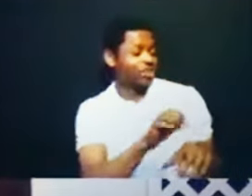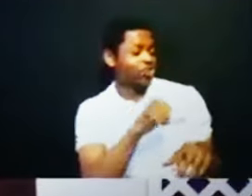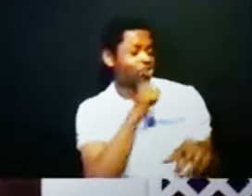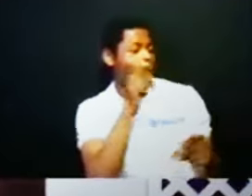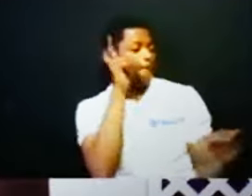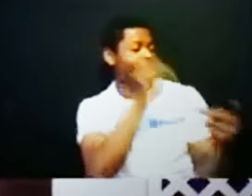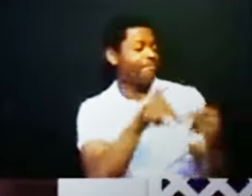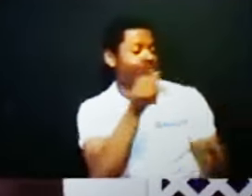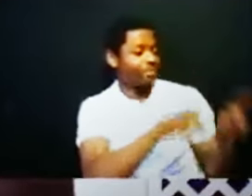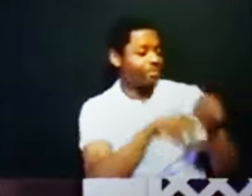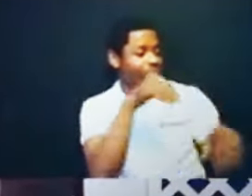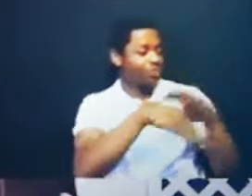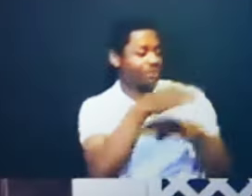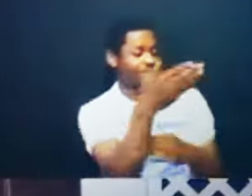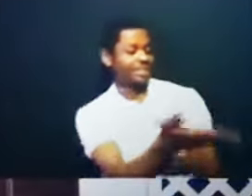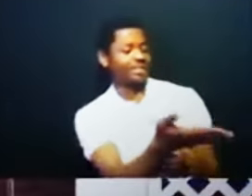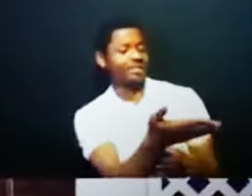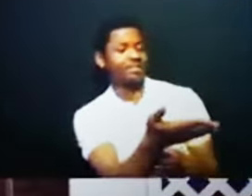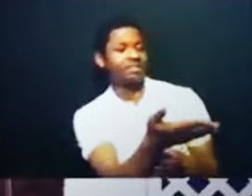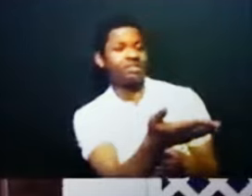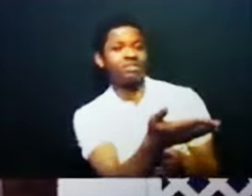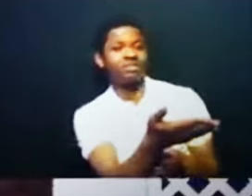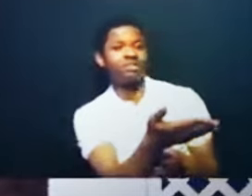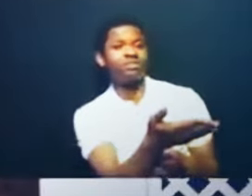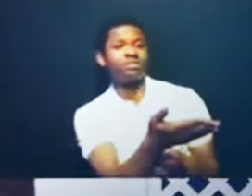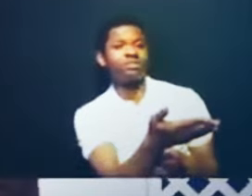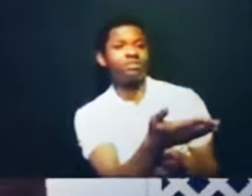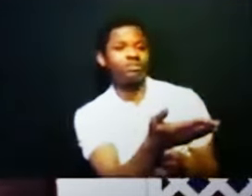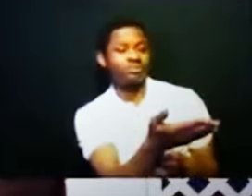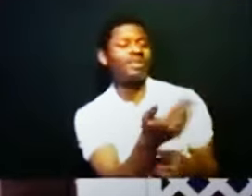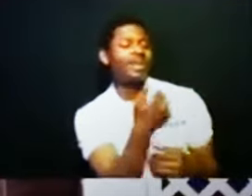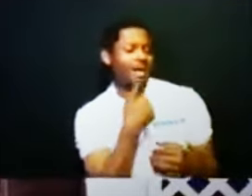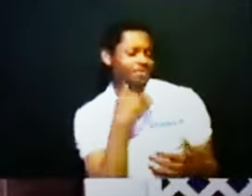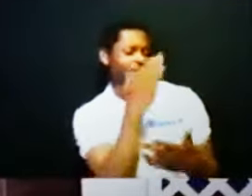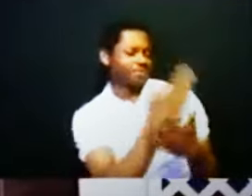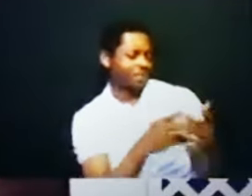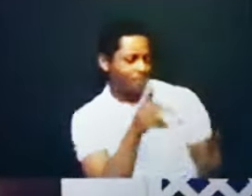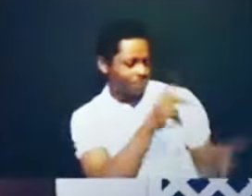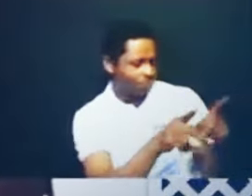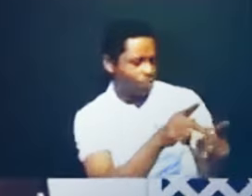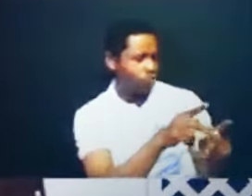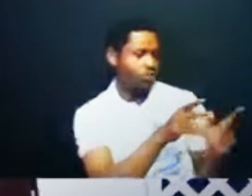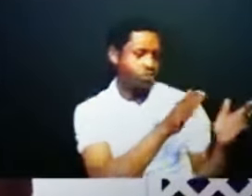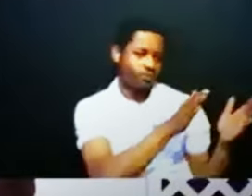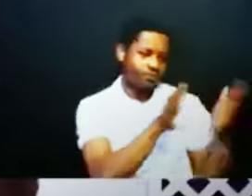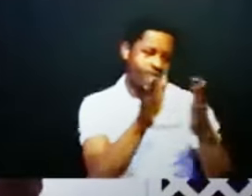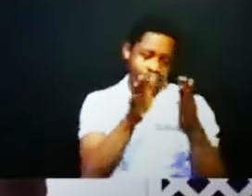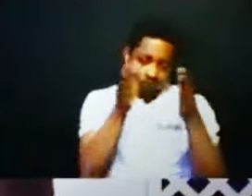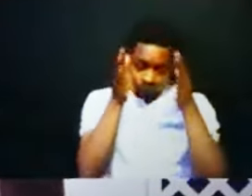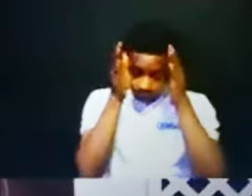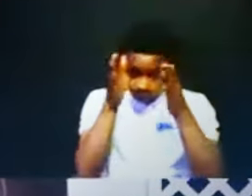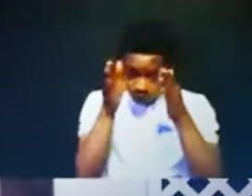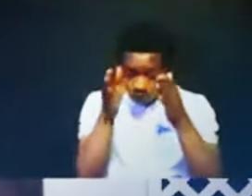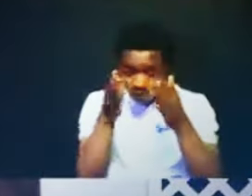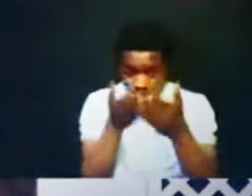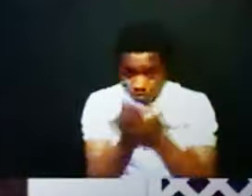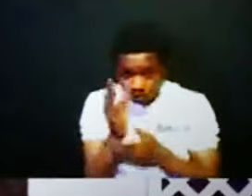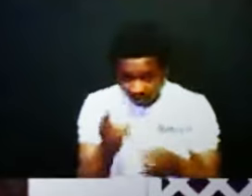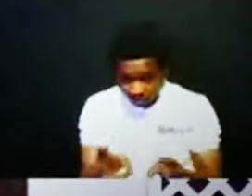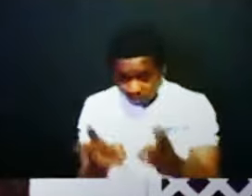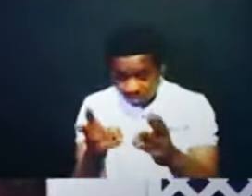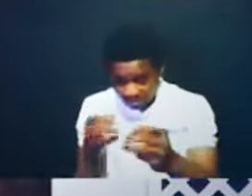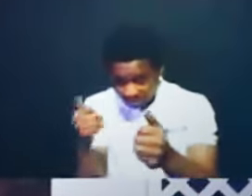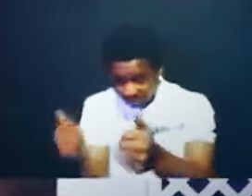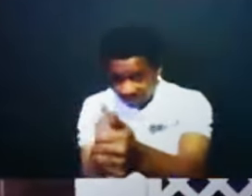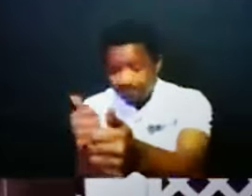perfect people, they are people facing the right direction.